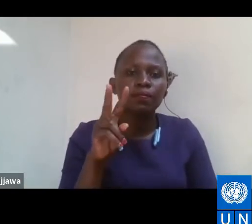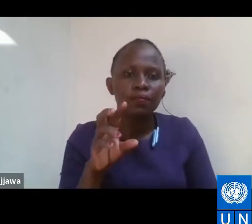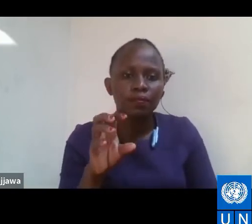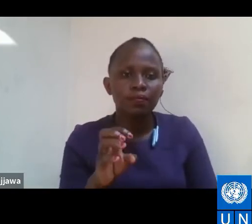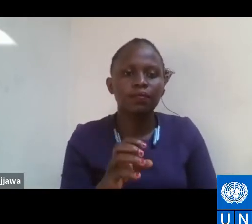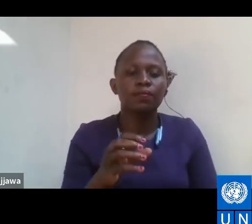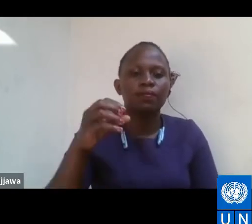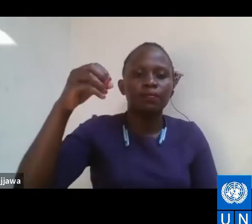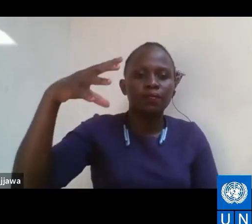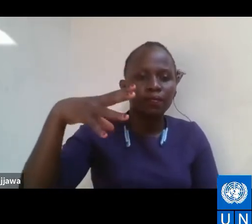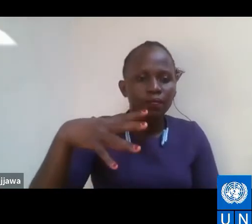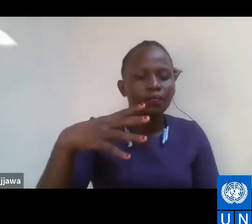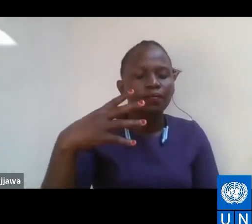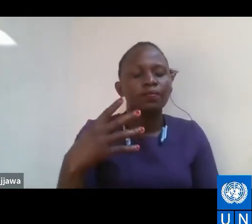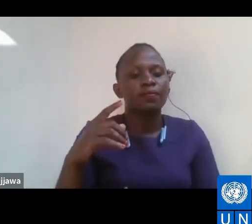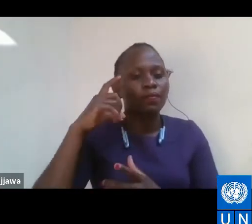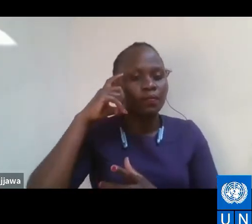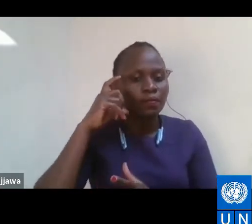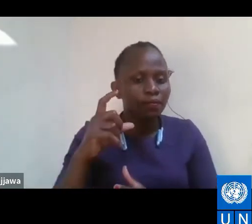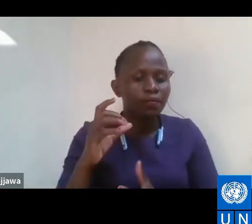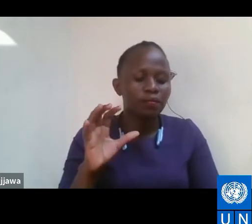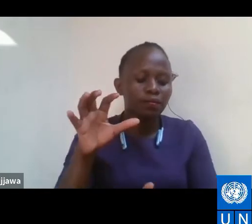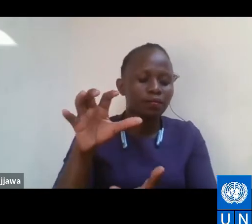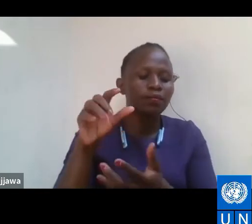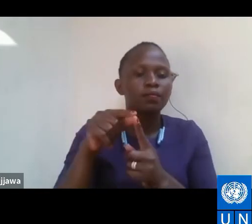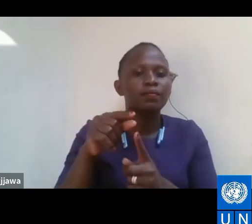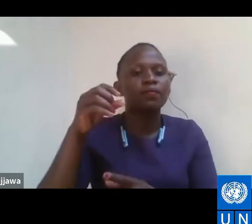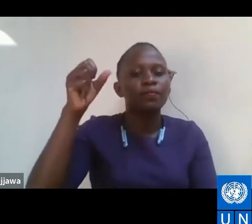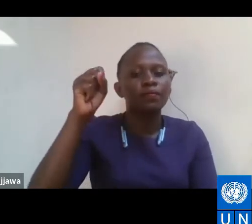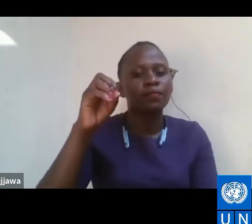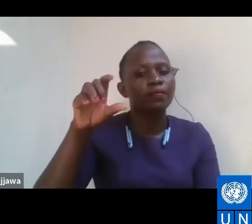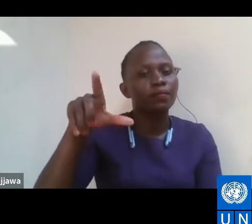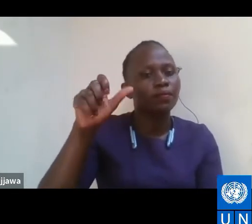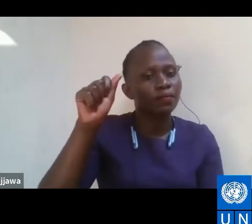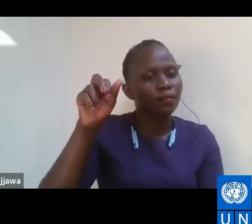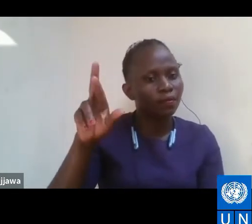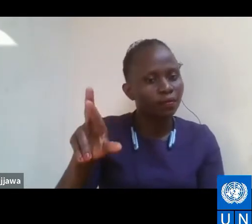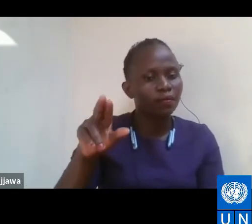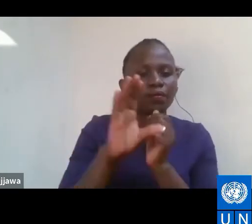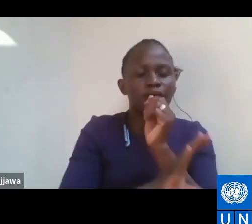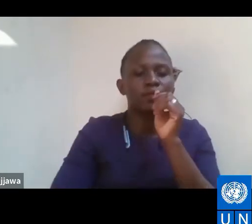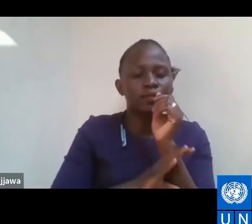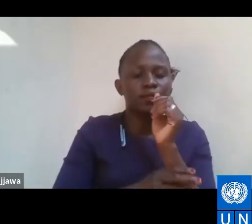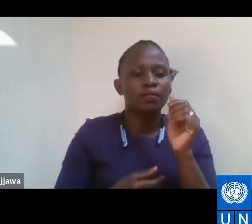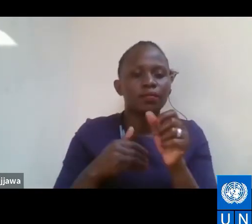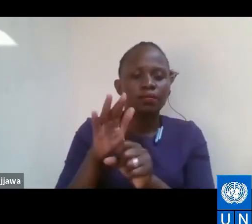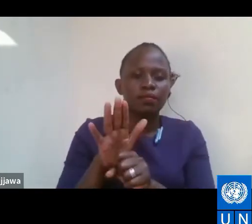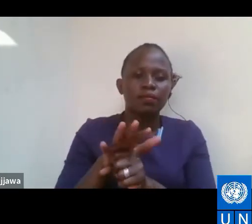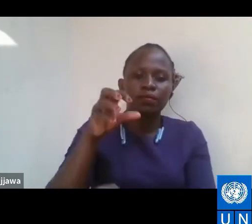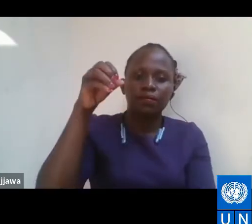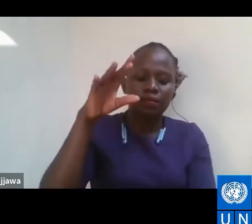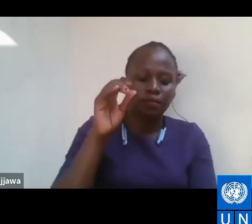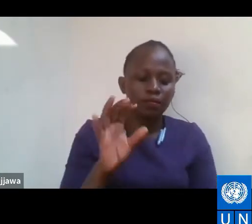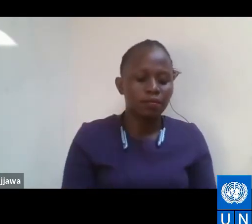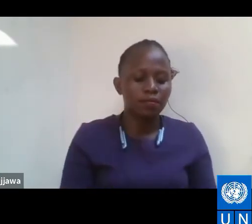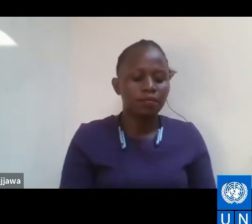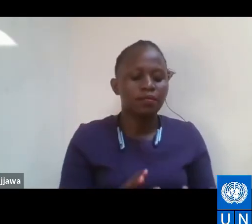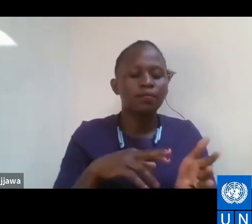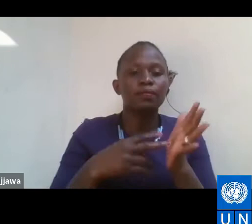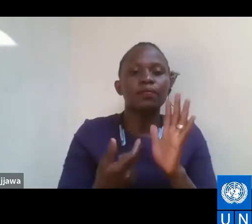of effort being put into solar. And these are countries that don't have as much sun as we do have here. So perhaps if I could bring